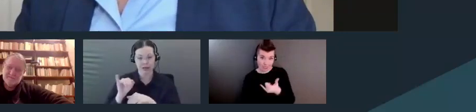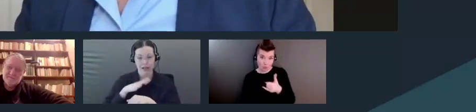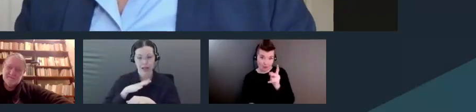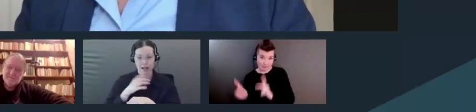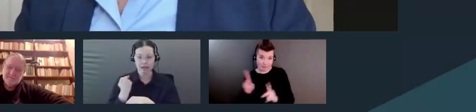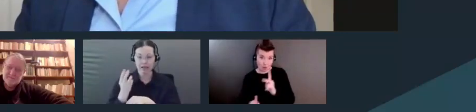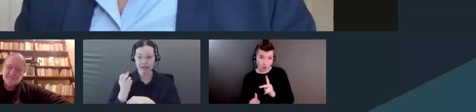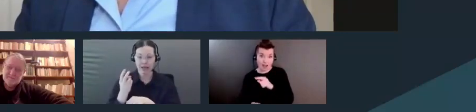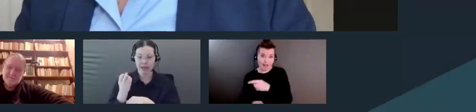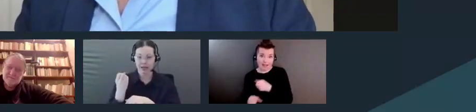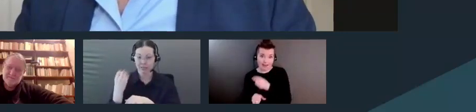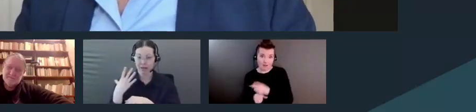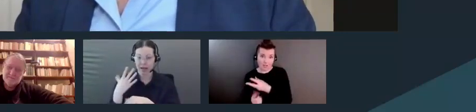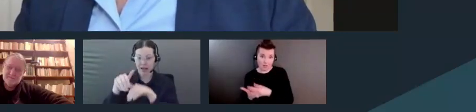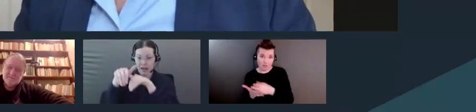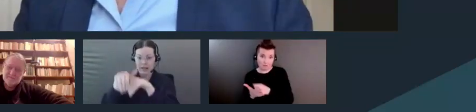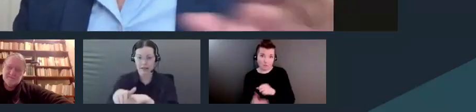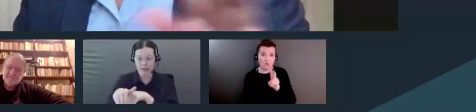$22,000.